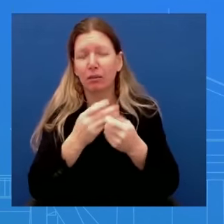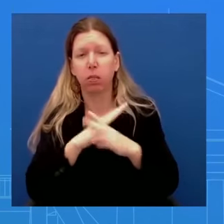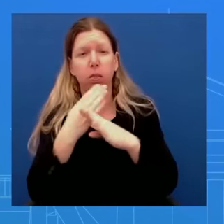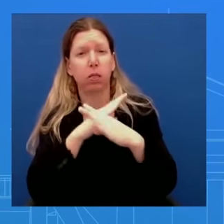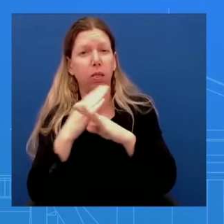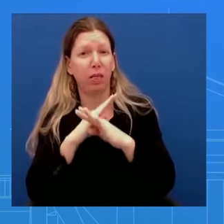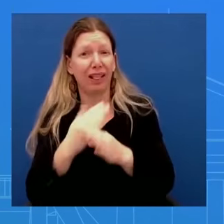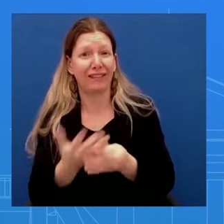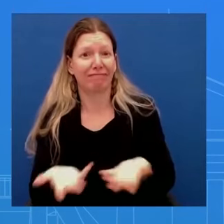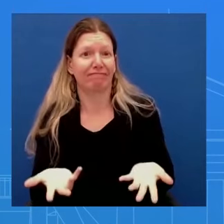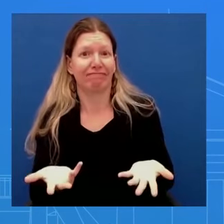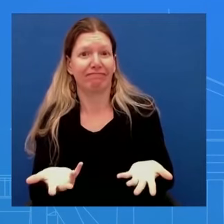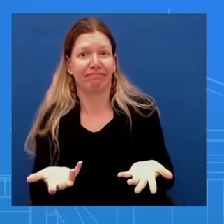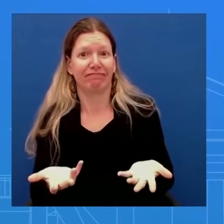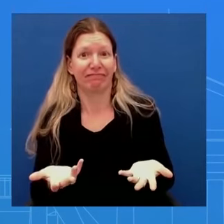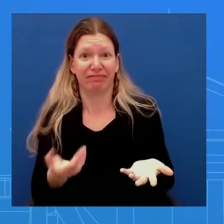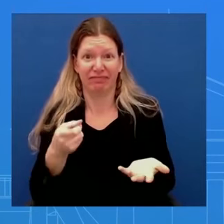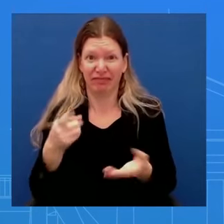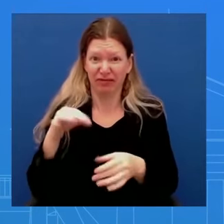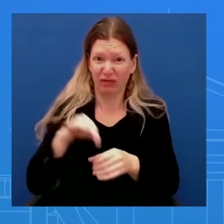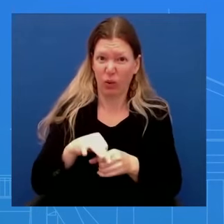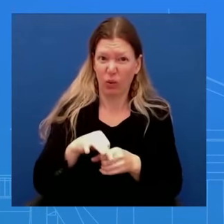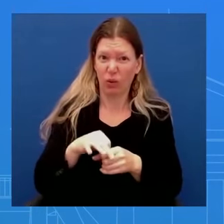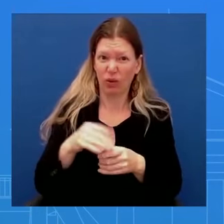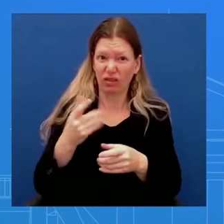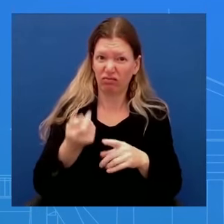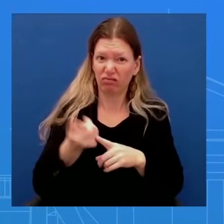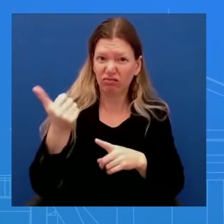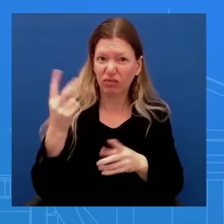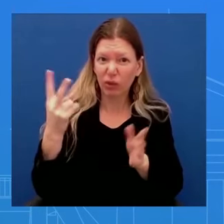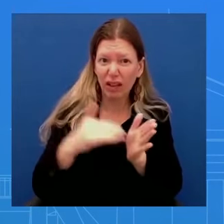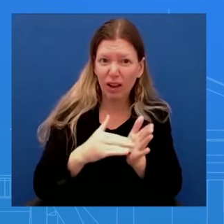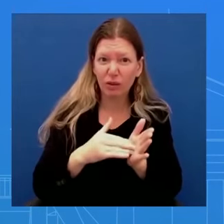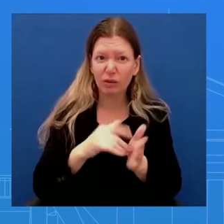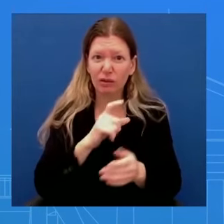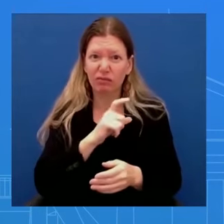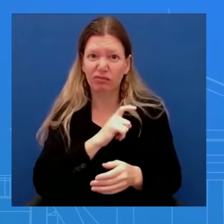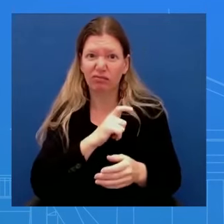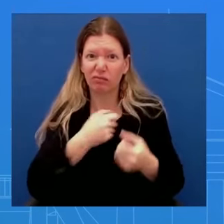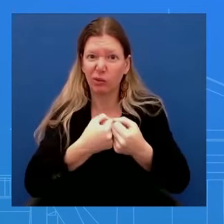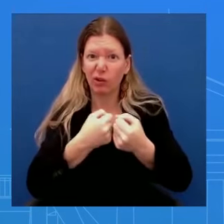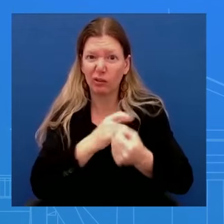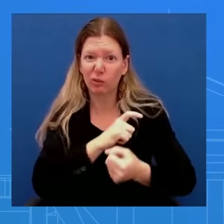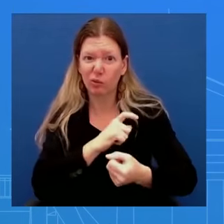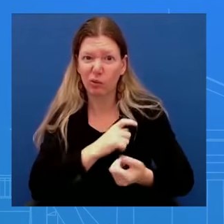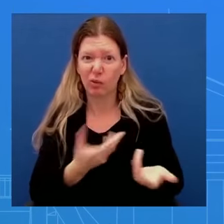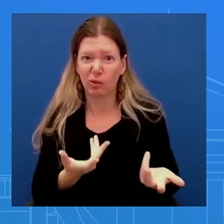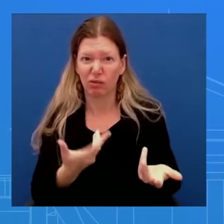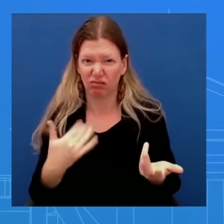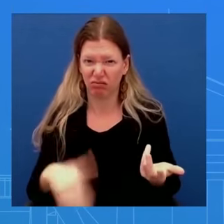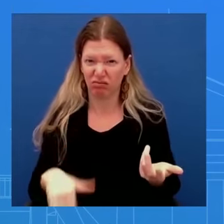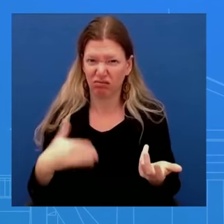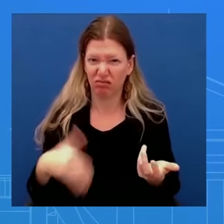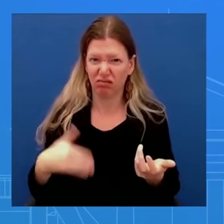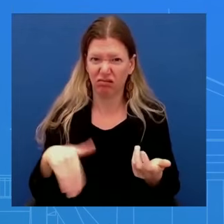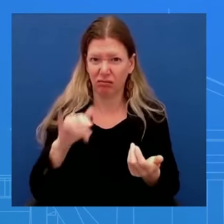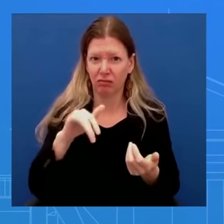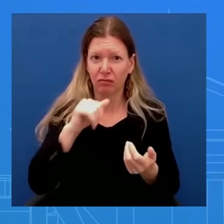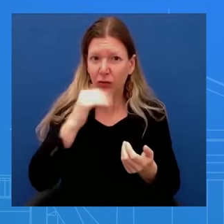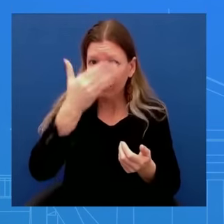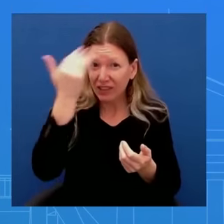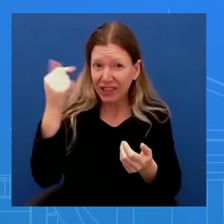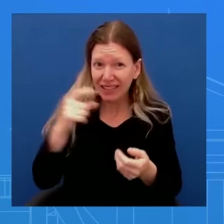doing. And let's not forget, while that Senate, while those senators were having, in December, were having negotiations, having those meetings,